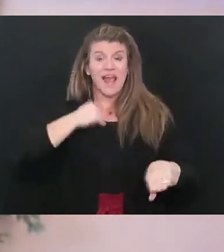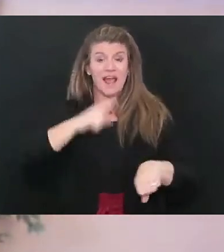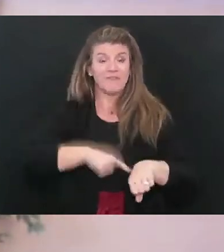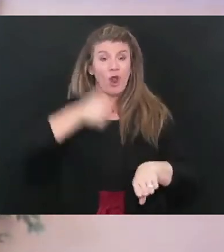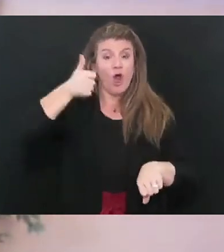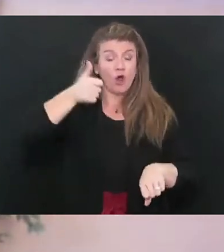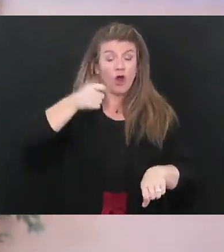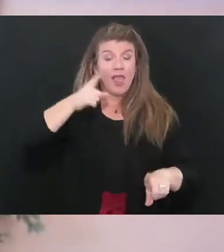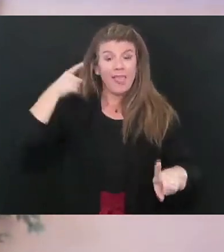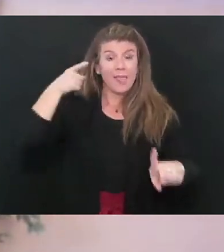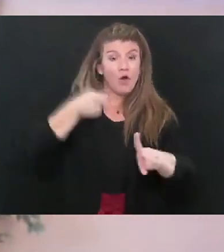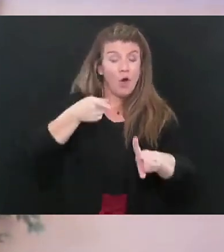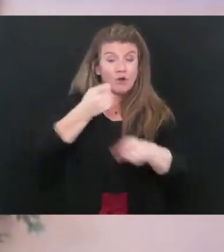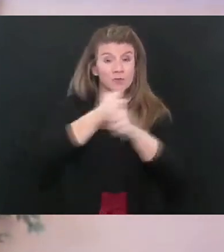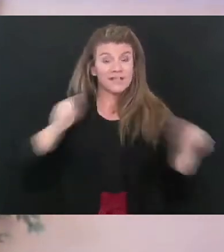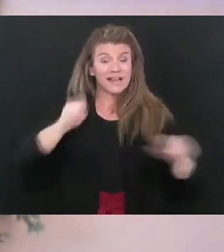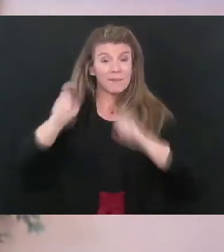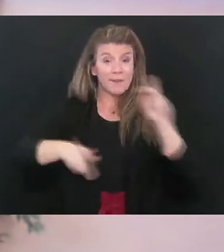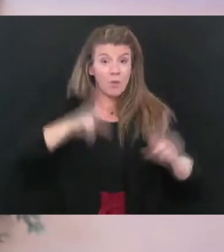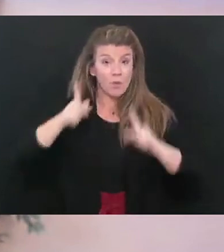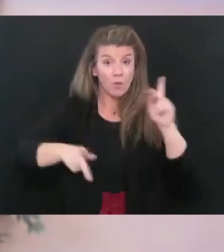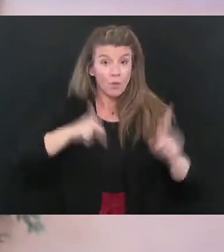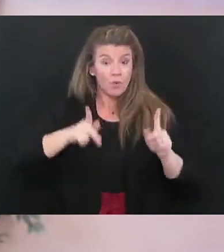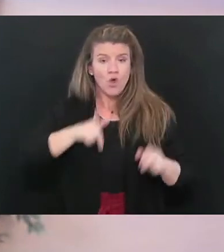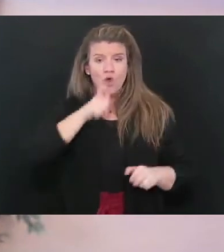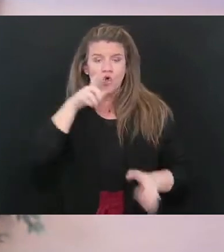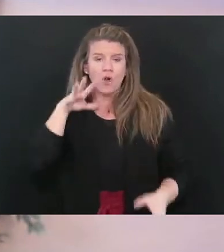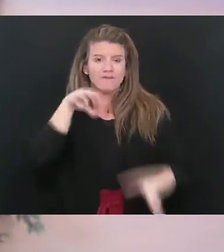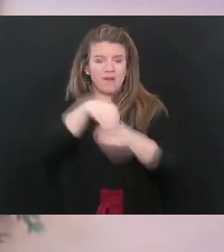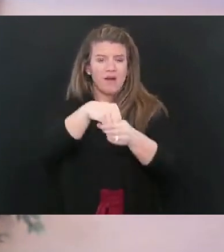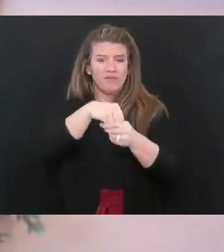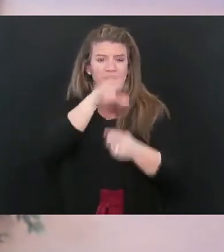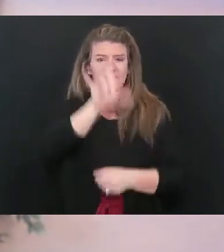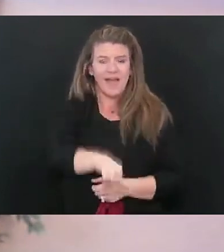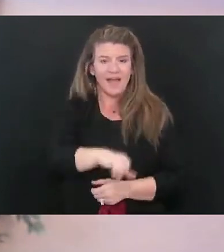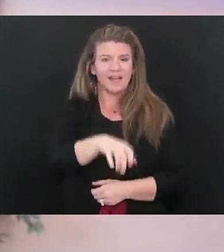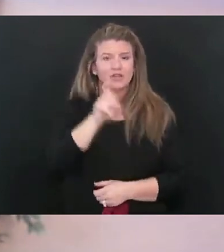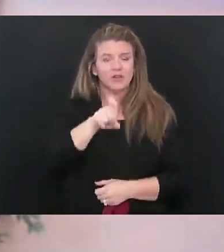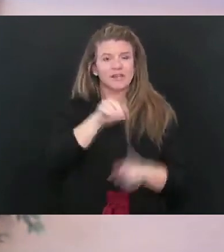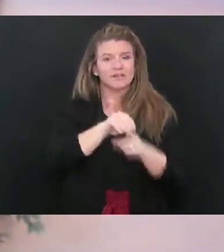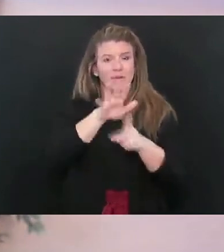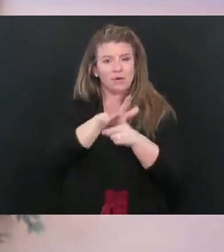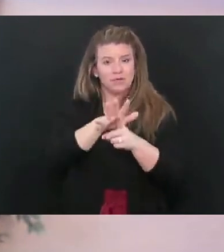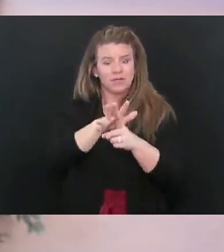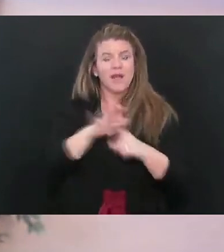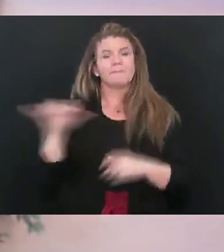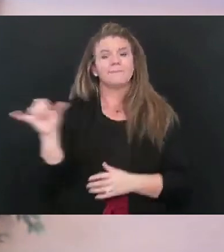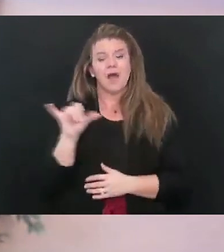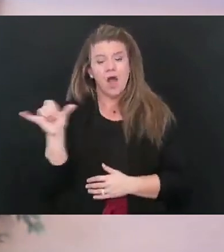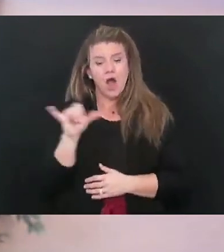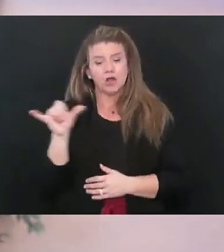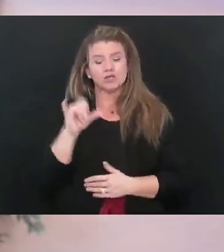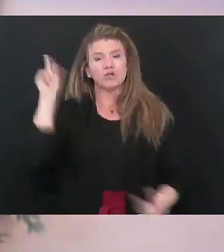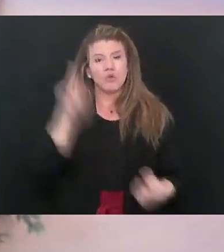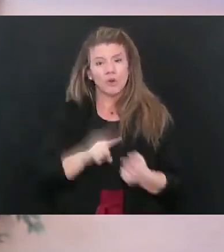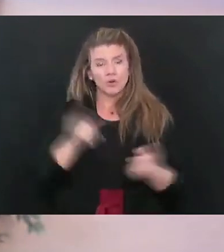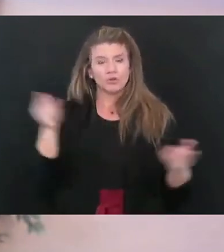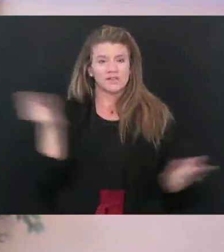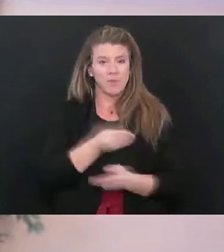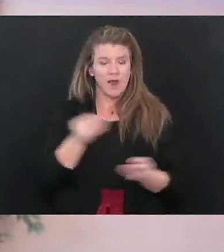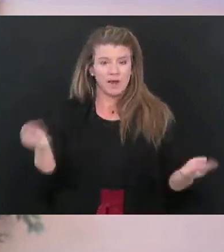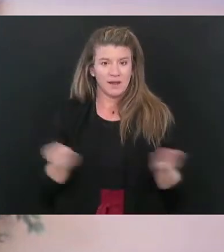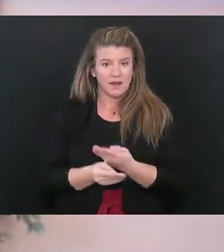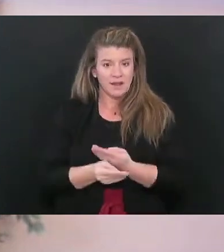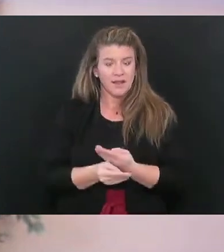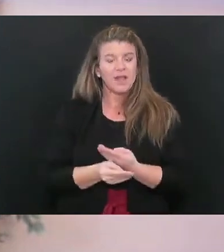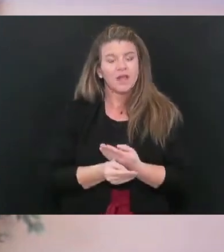is to protect the people who are involved with this and who may be exposed, but also to reduce the spread. And so we'll